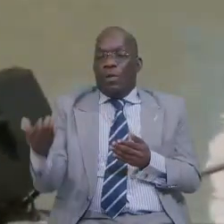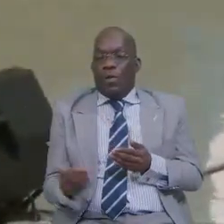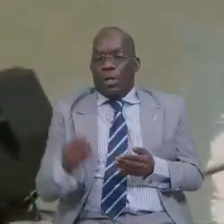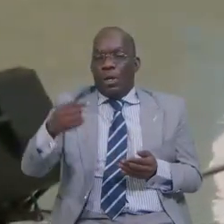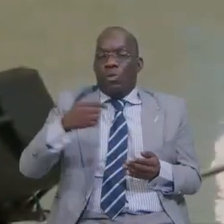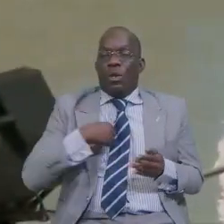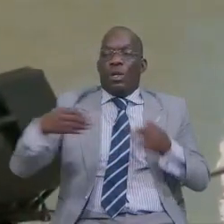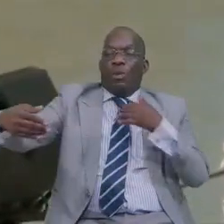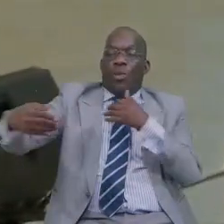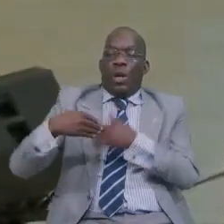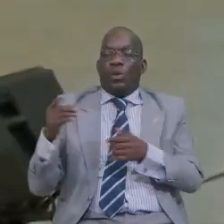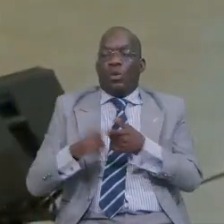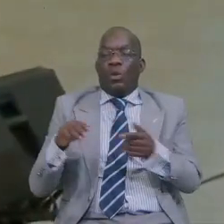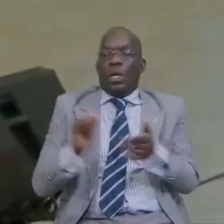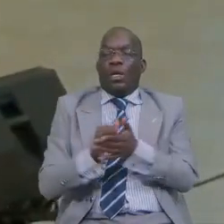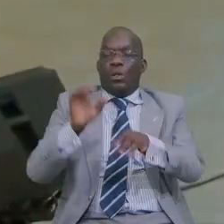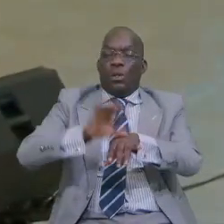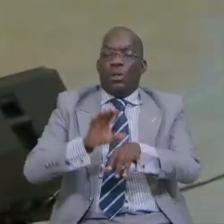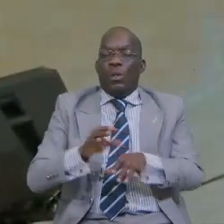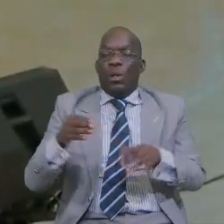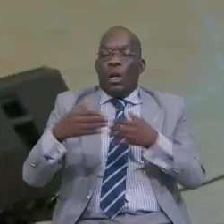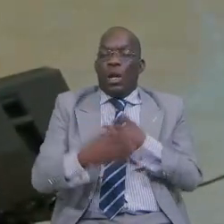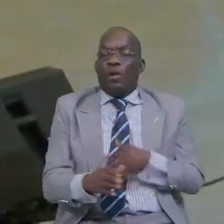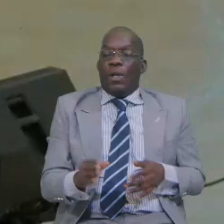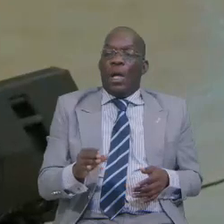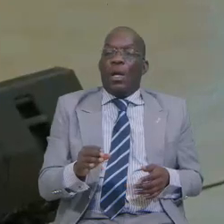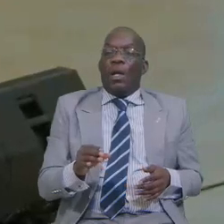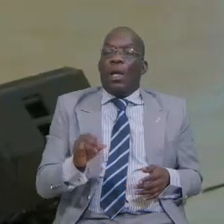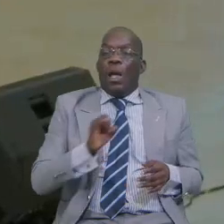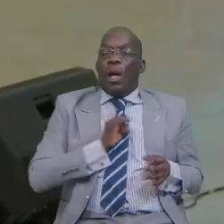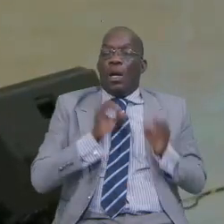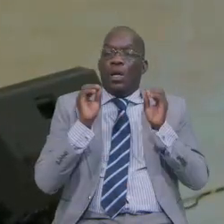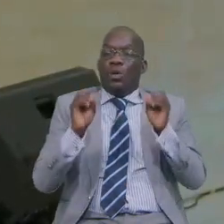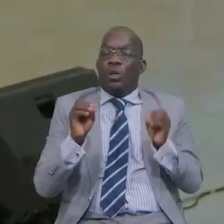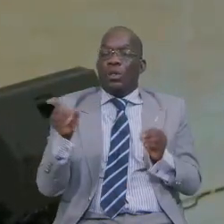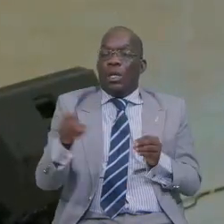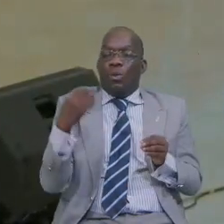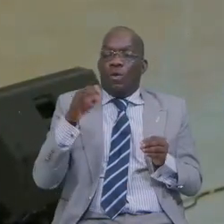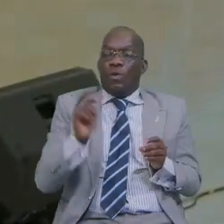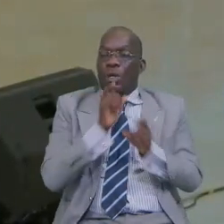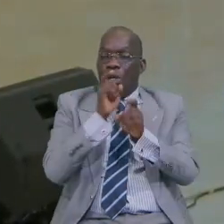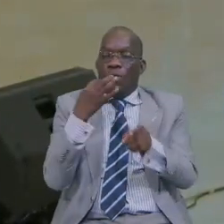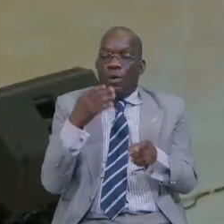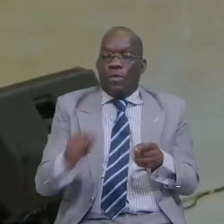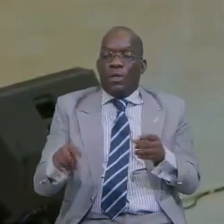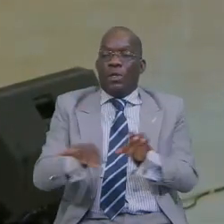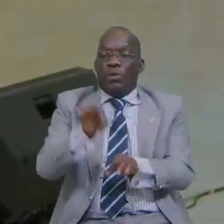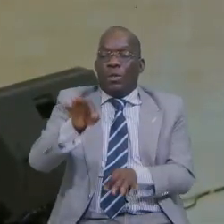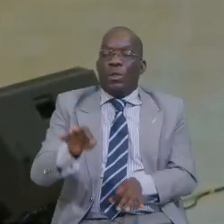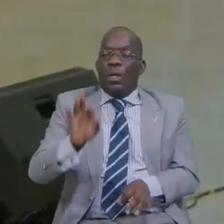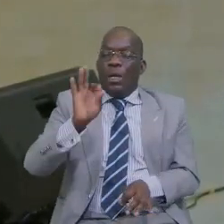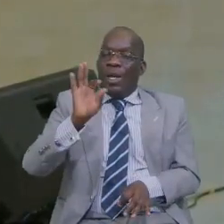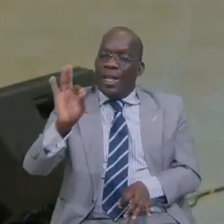after I taught them about the gifts of the Spirit, nine of them, we don't have time now, and I taught